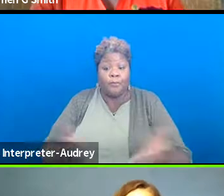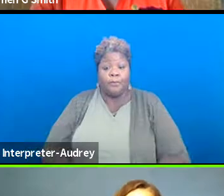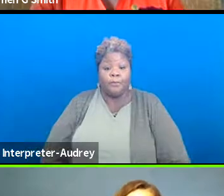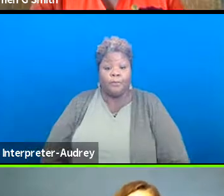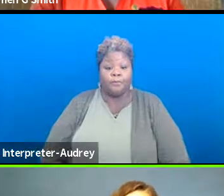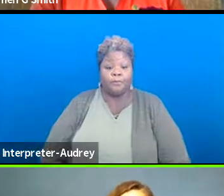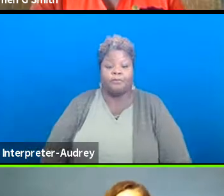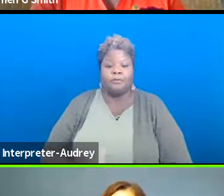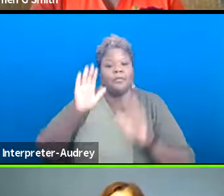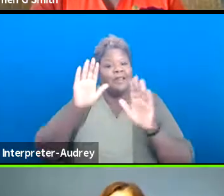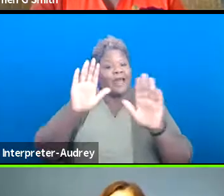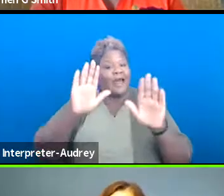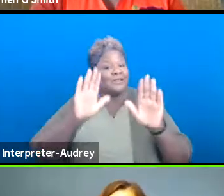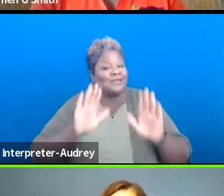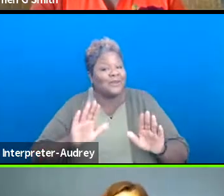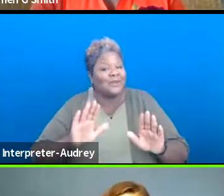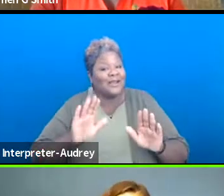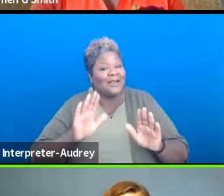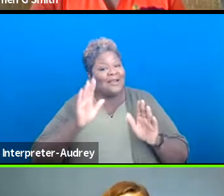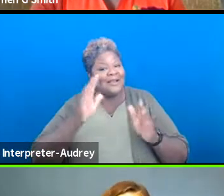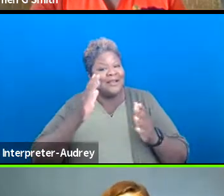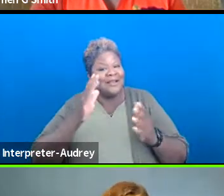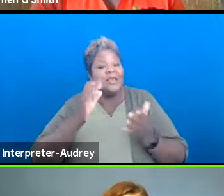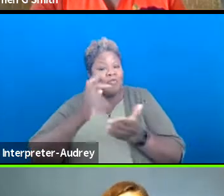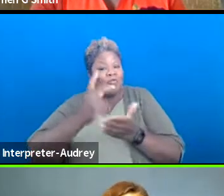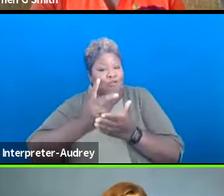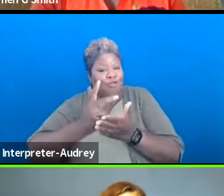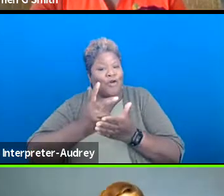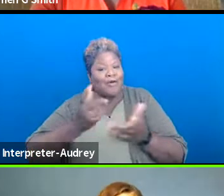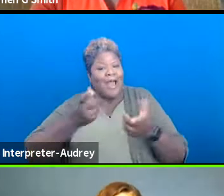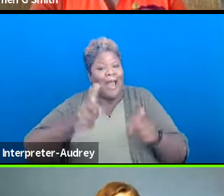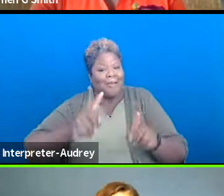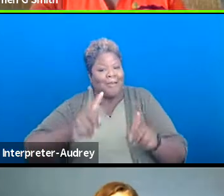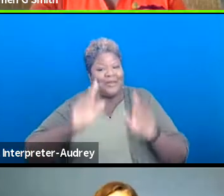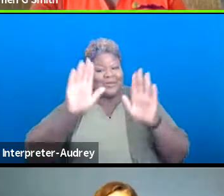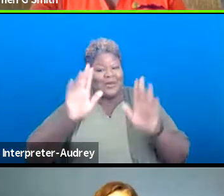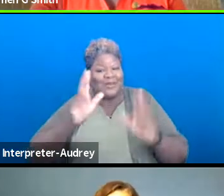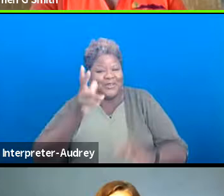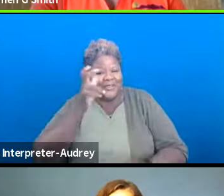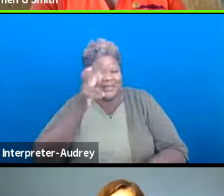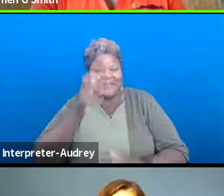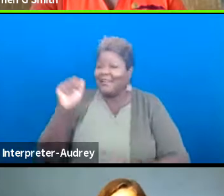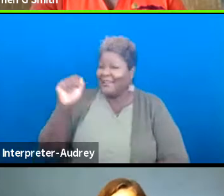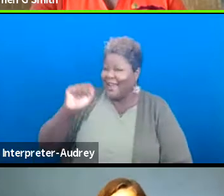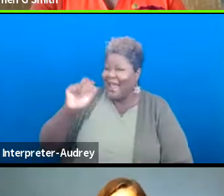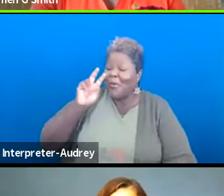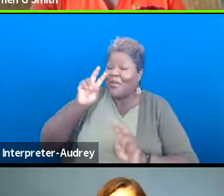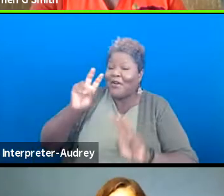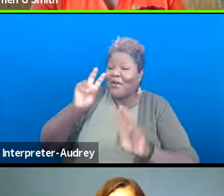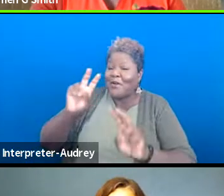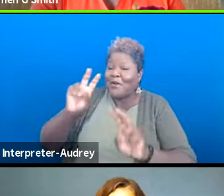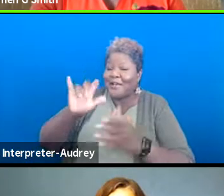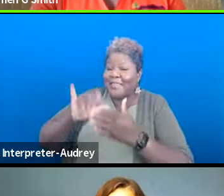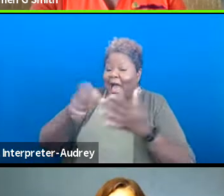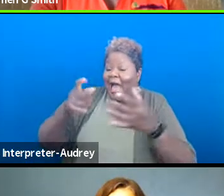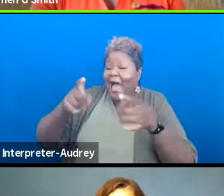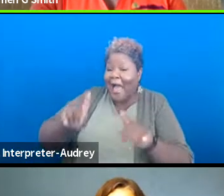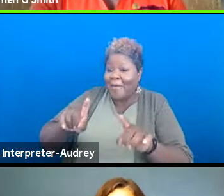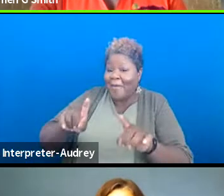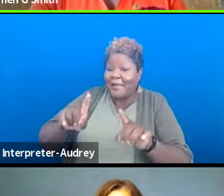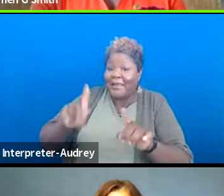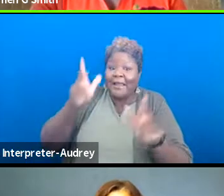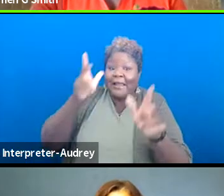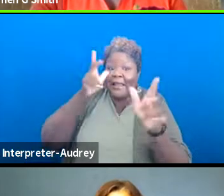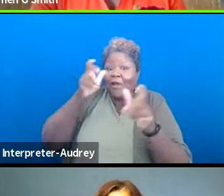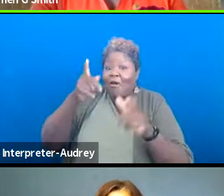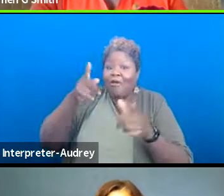No, that's great. That's wonderful that the approval was granted. Yes, so we're looking forward to that happening and hearing from